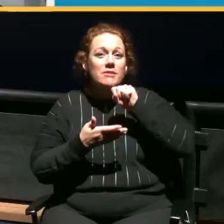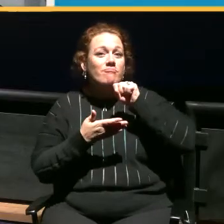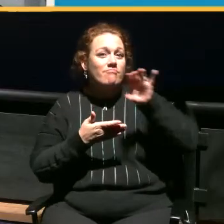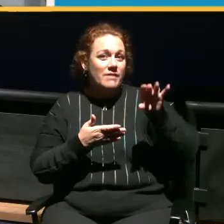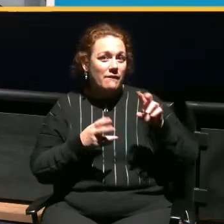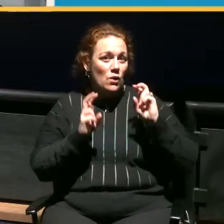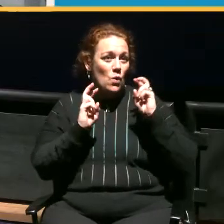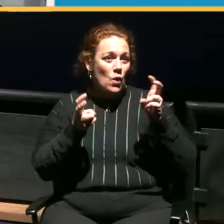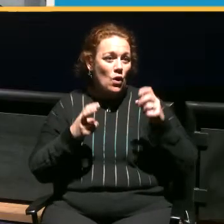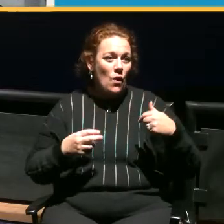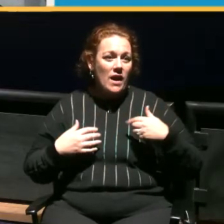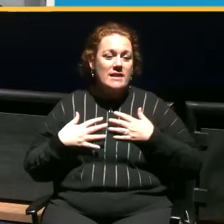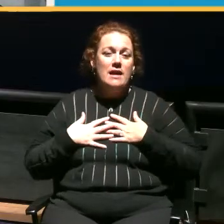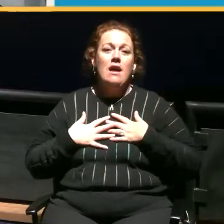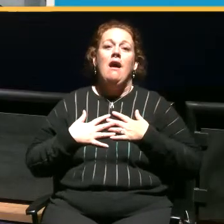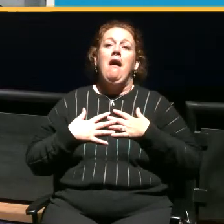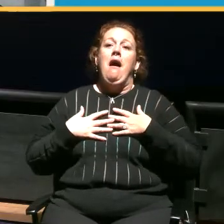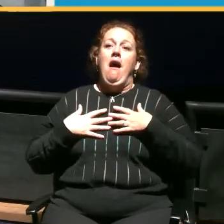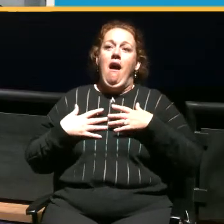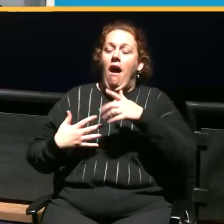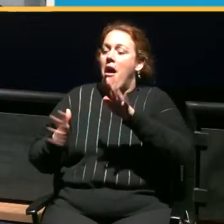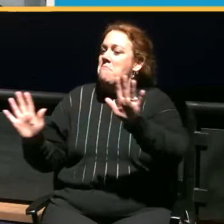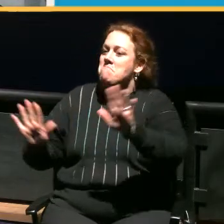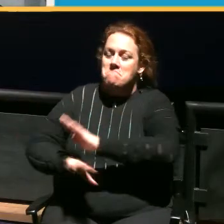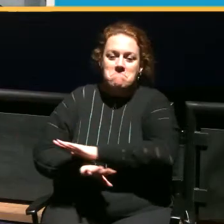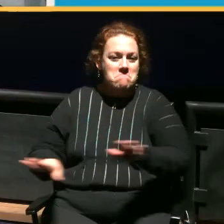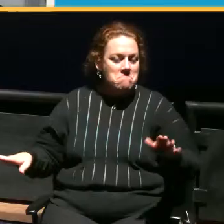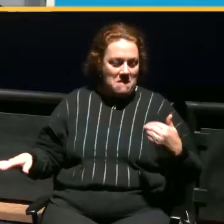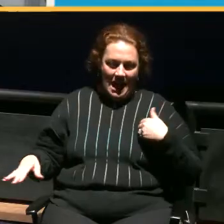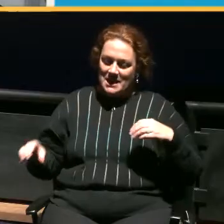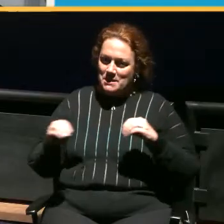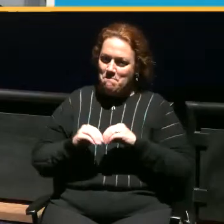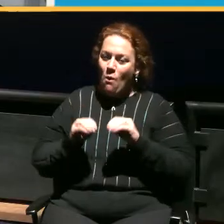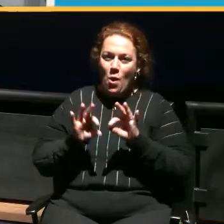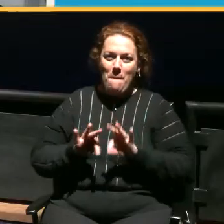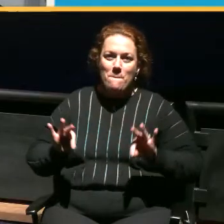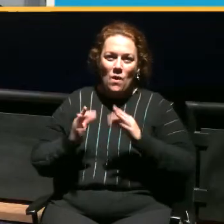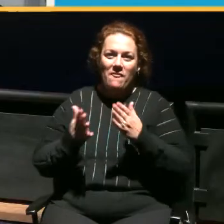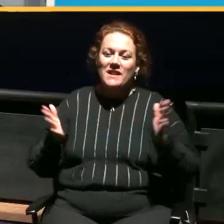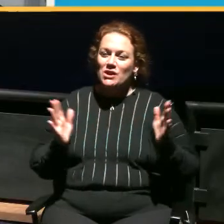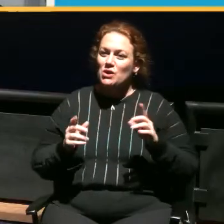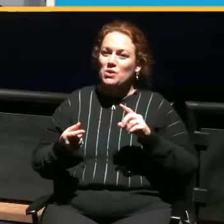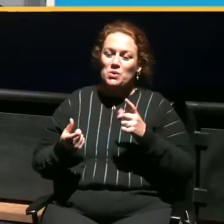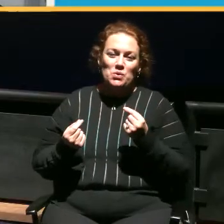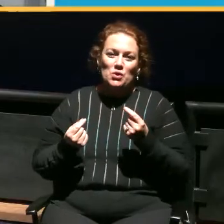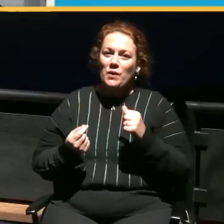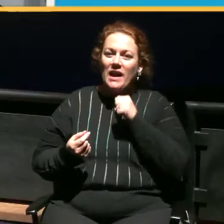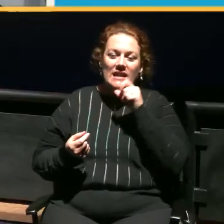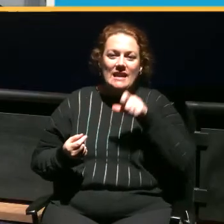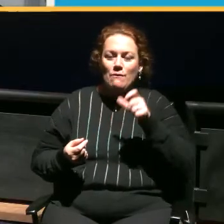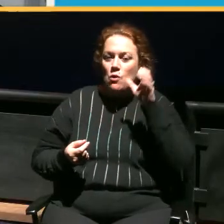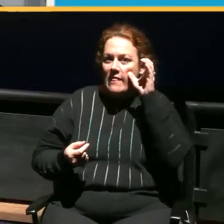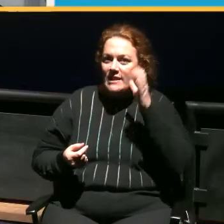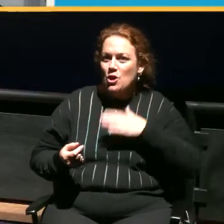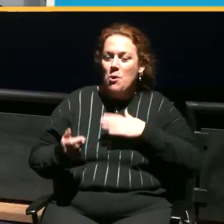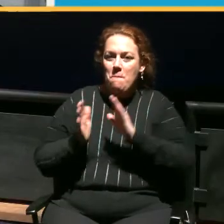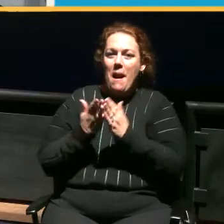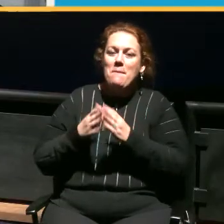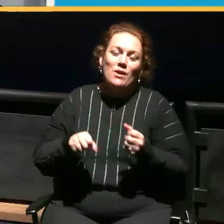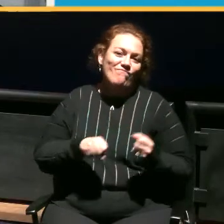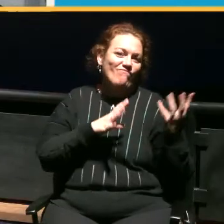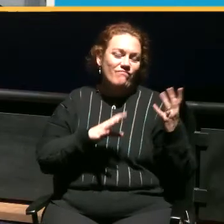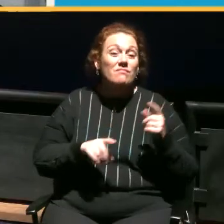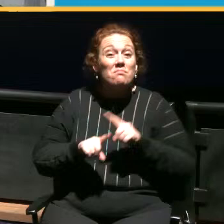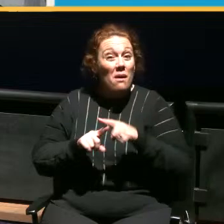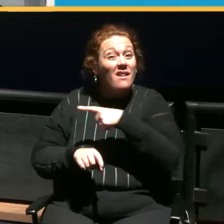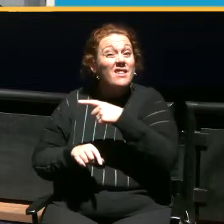like, cross this off of his to-do list. He's got more important things going on. He doesn't need to be worrying about listening to my book. But he did